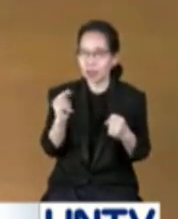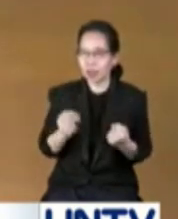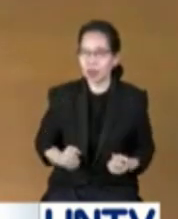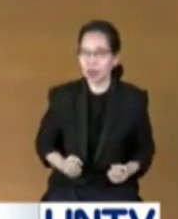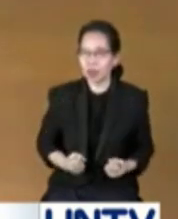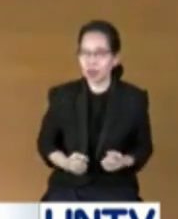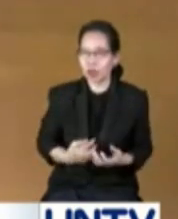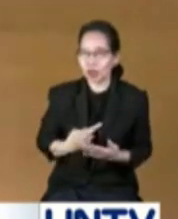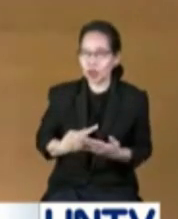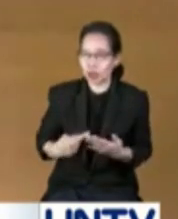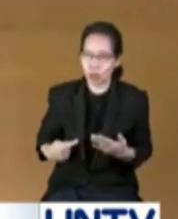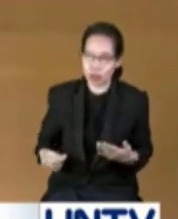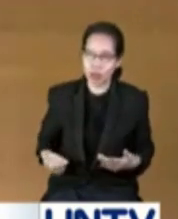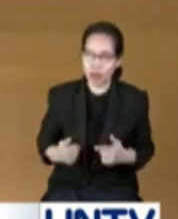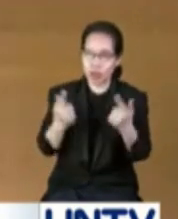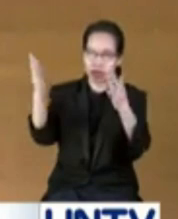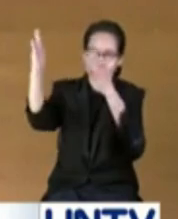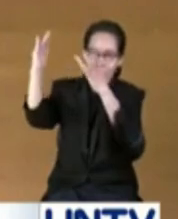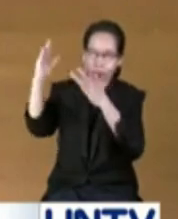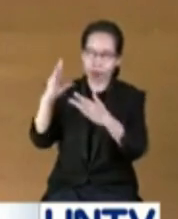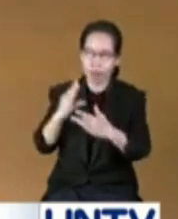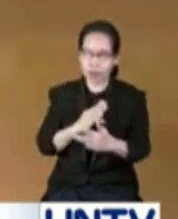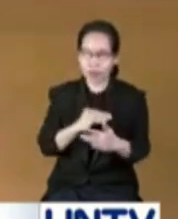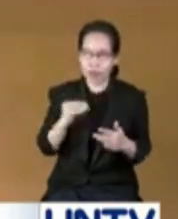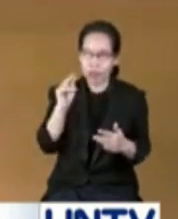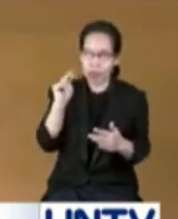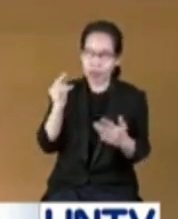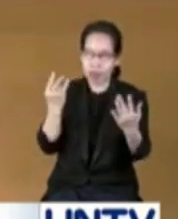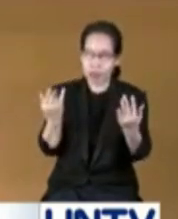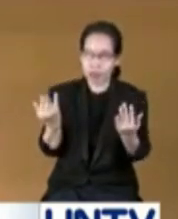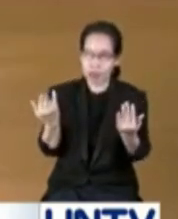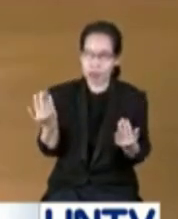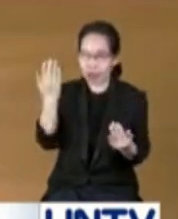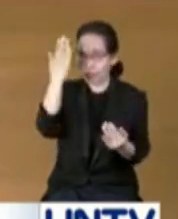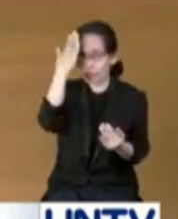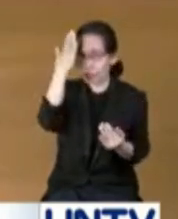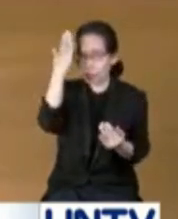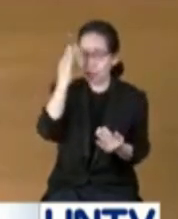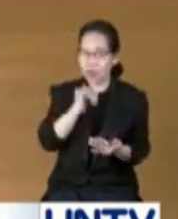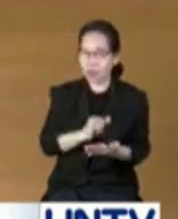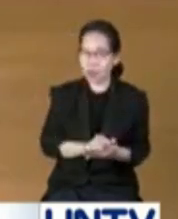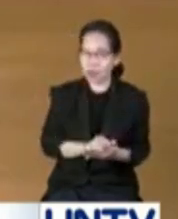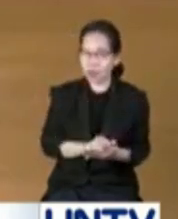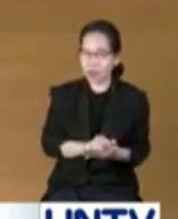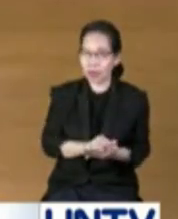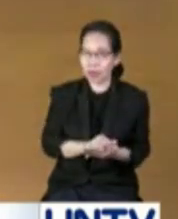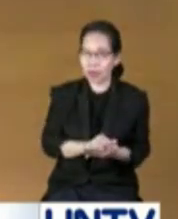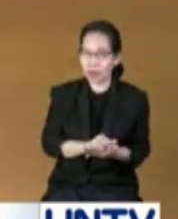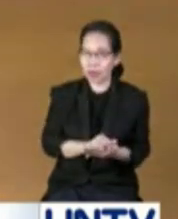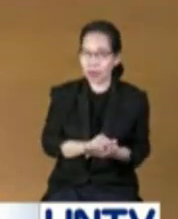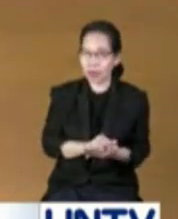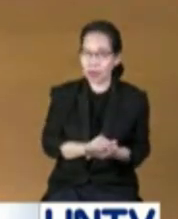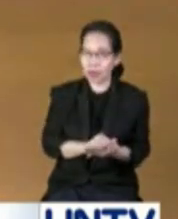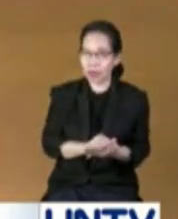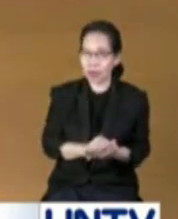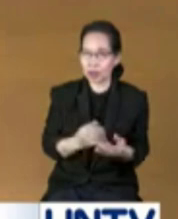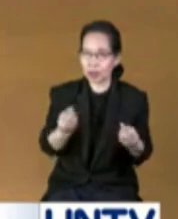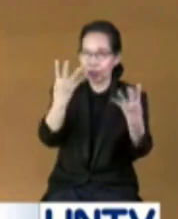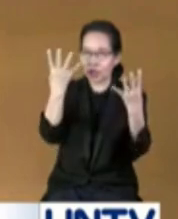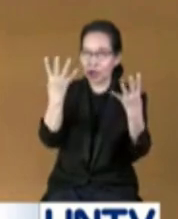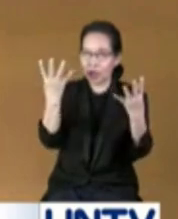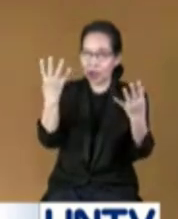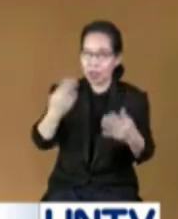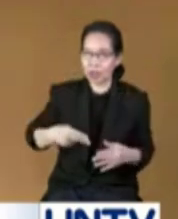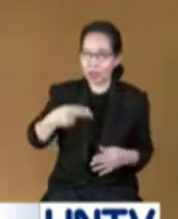and optimism to me to now know that there is an enormous pool of highly